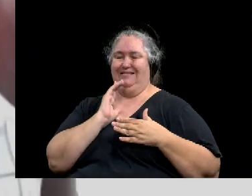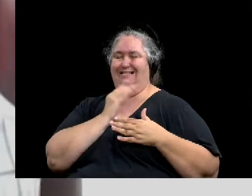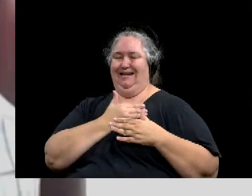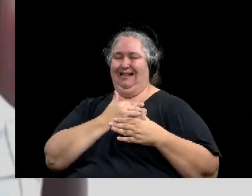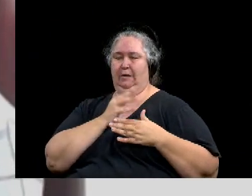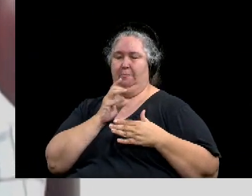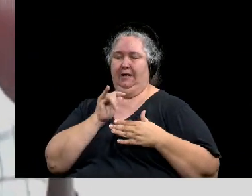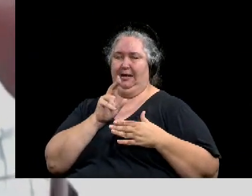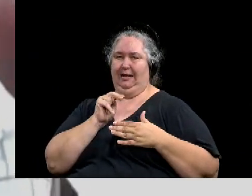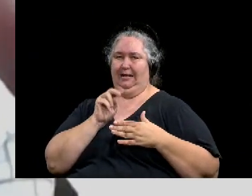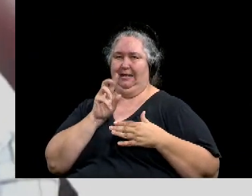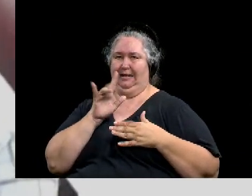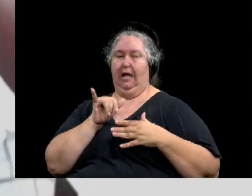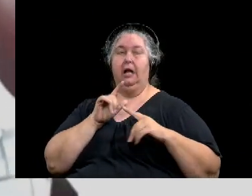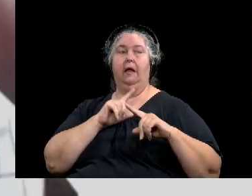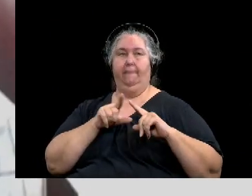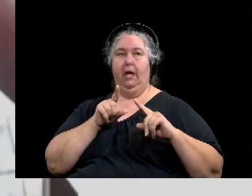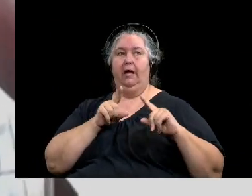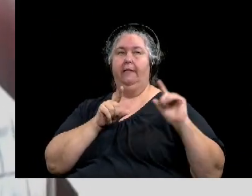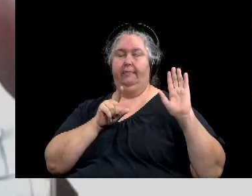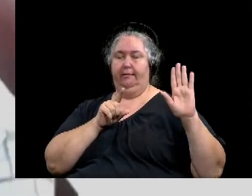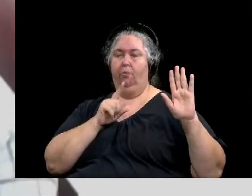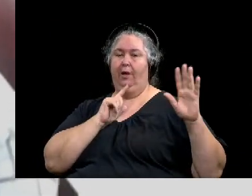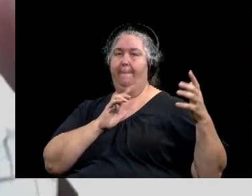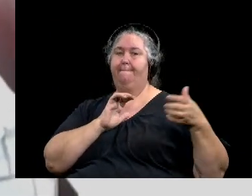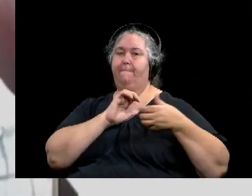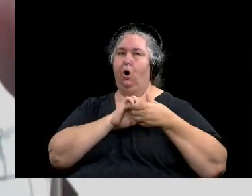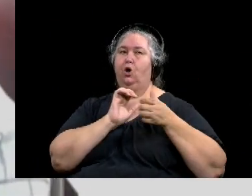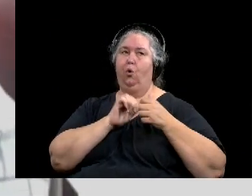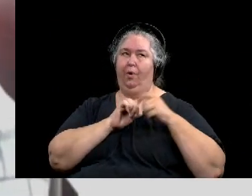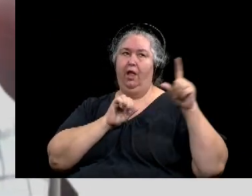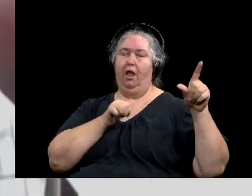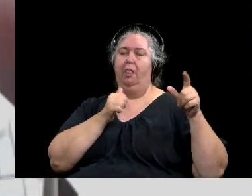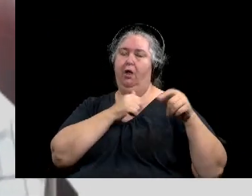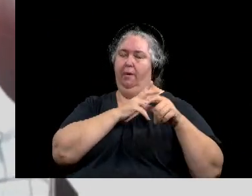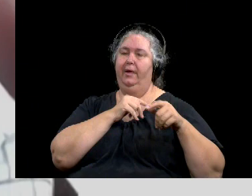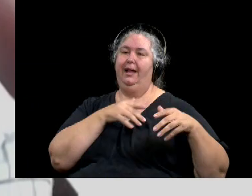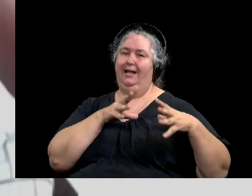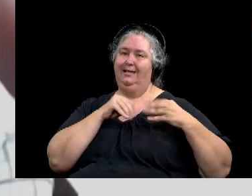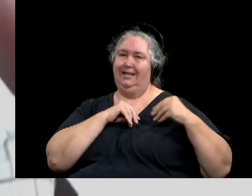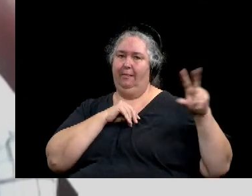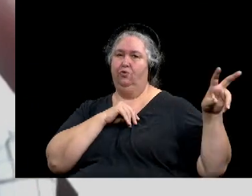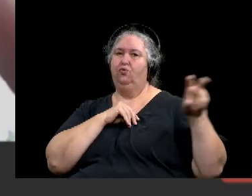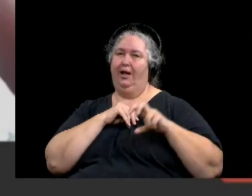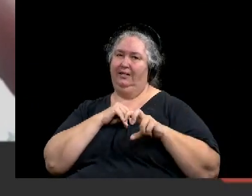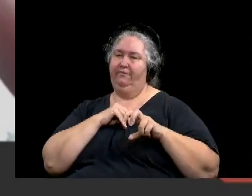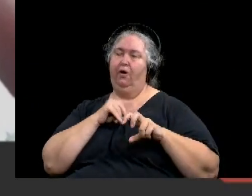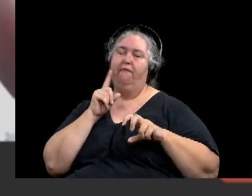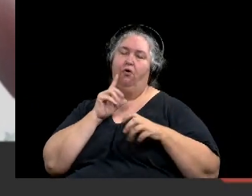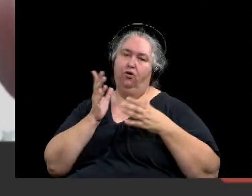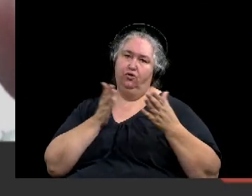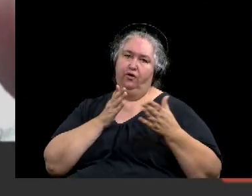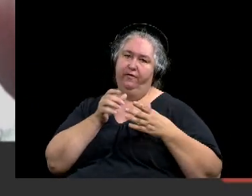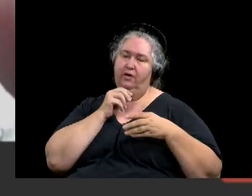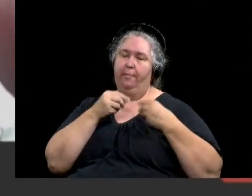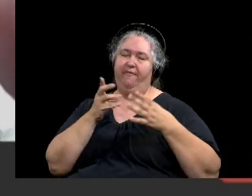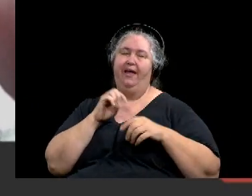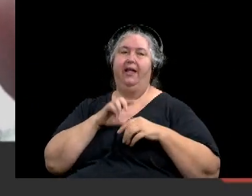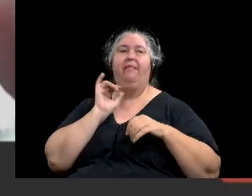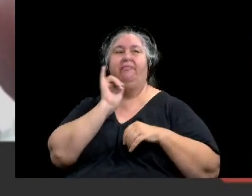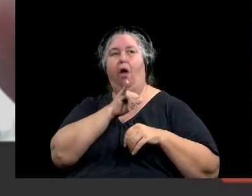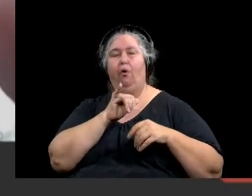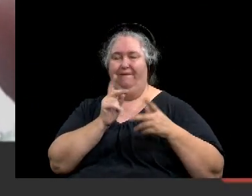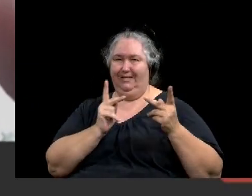still hospitals that we partner with on a regular basis and accept transfers for services not provided in those